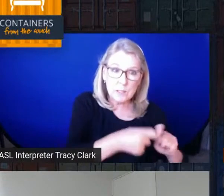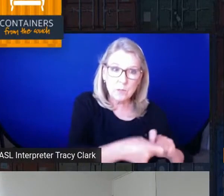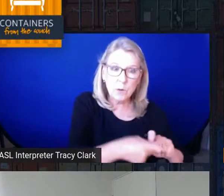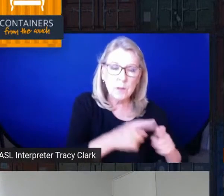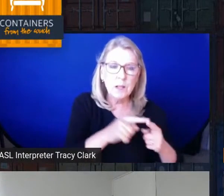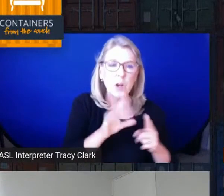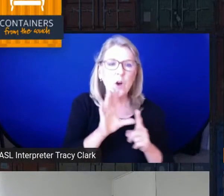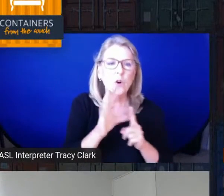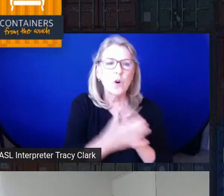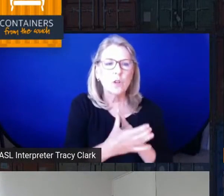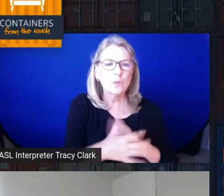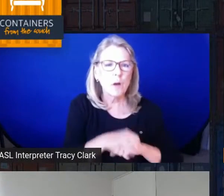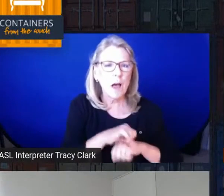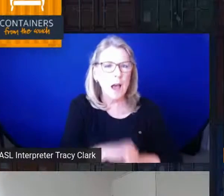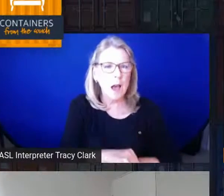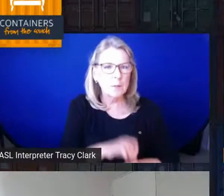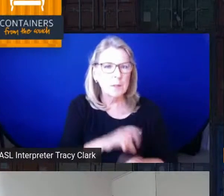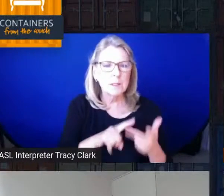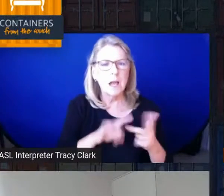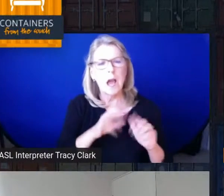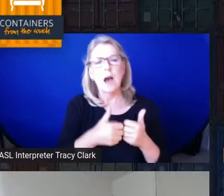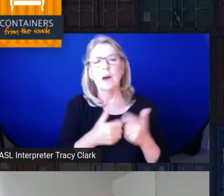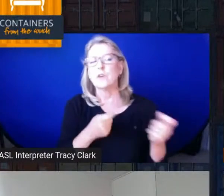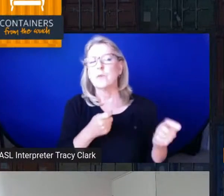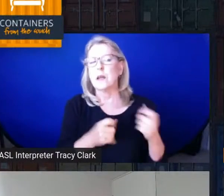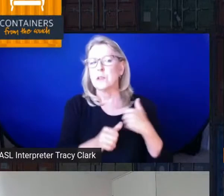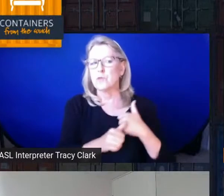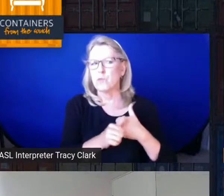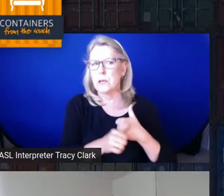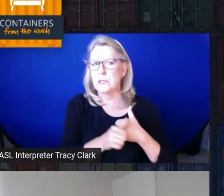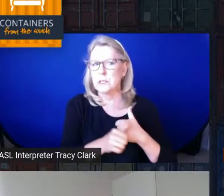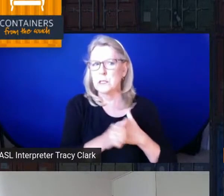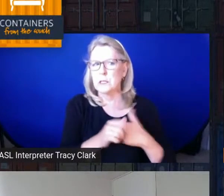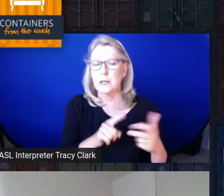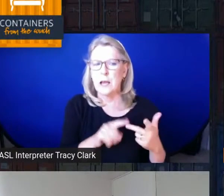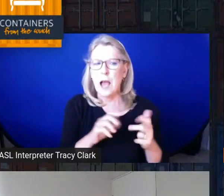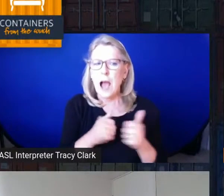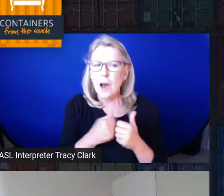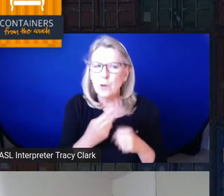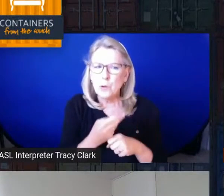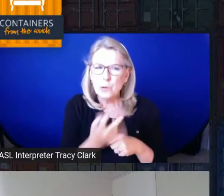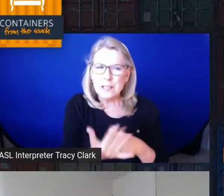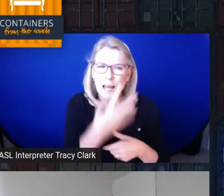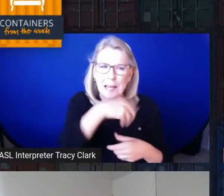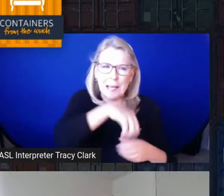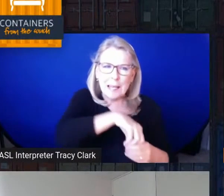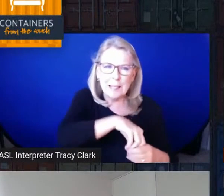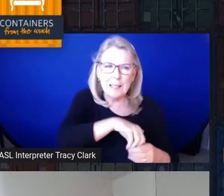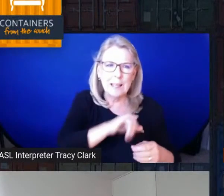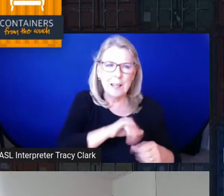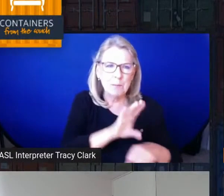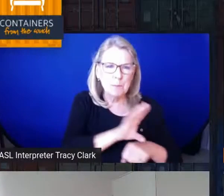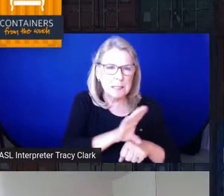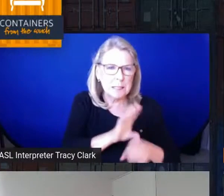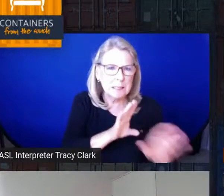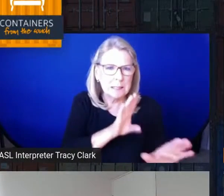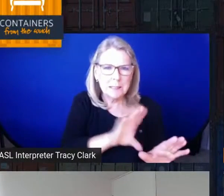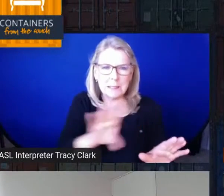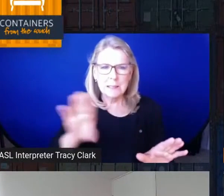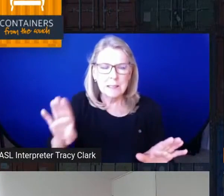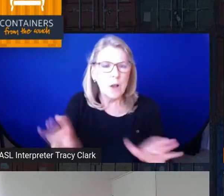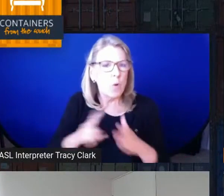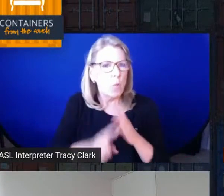risk, how they deploy and manage applications, where they use those in their businesses, and the skill sets that they need. And so we see Kubernetes being a very